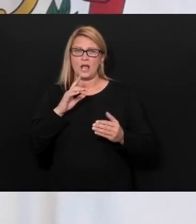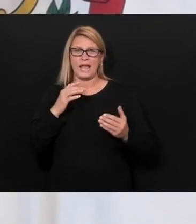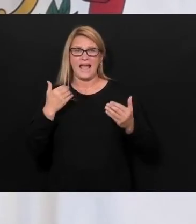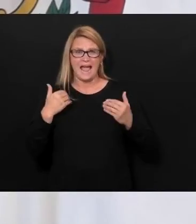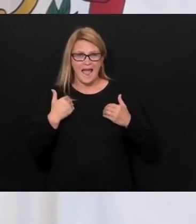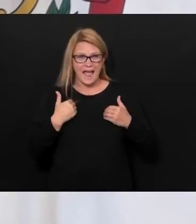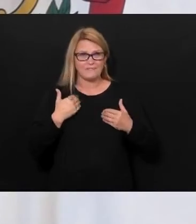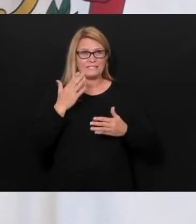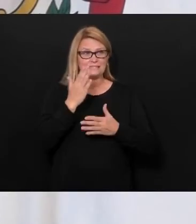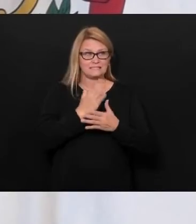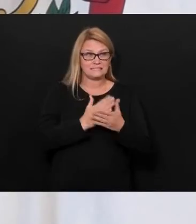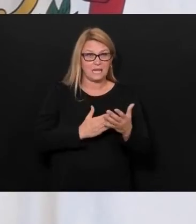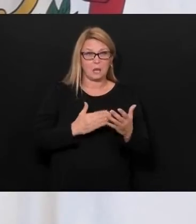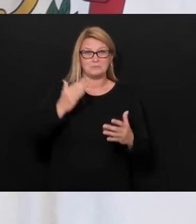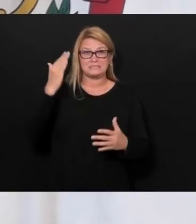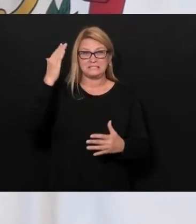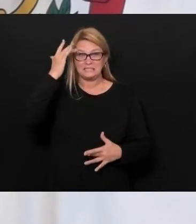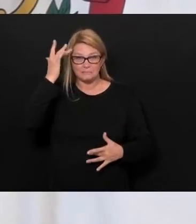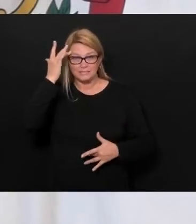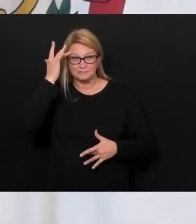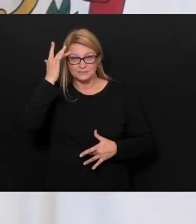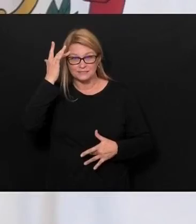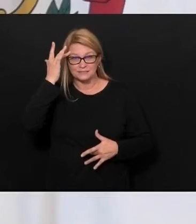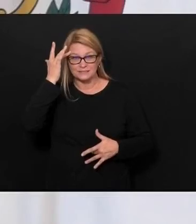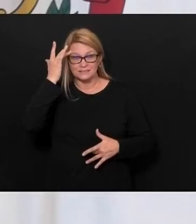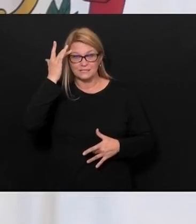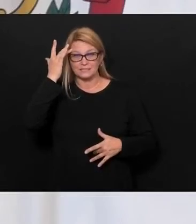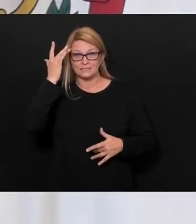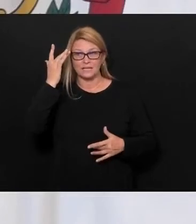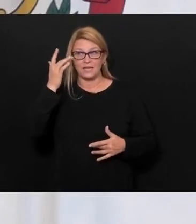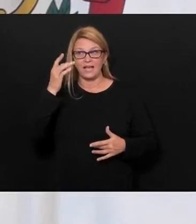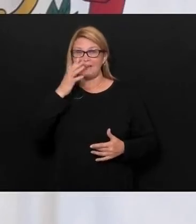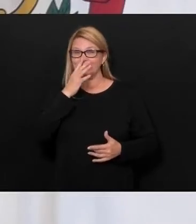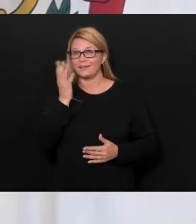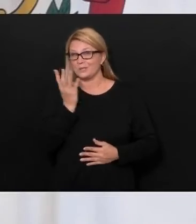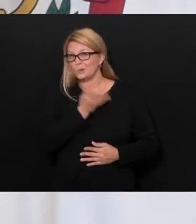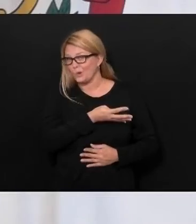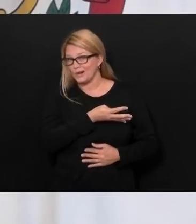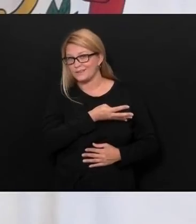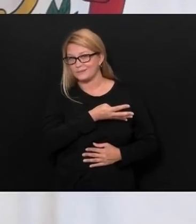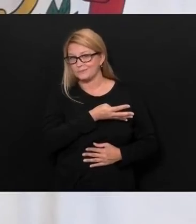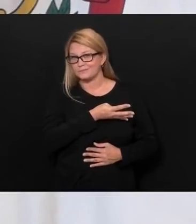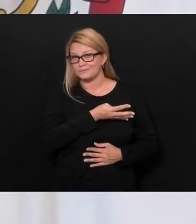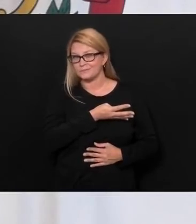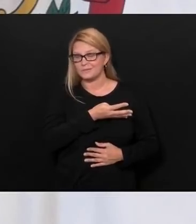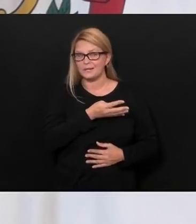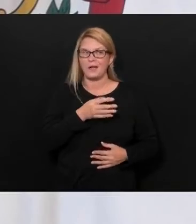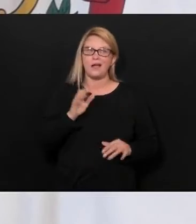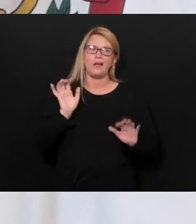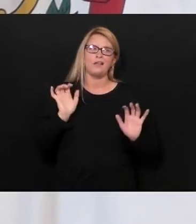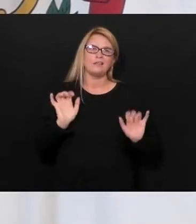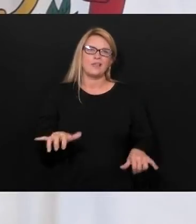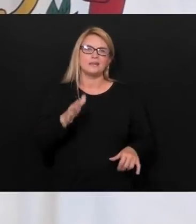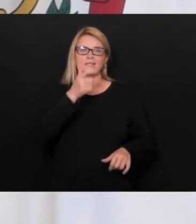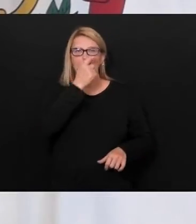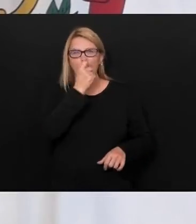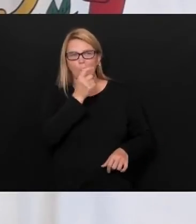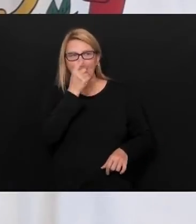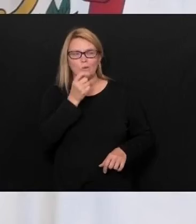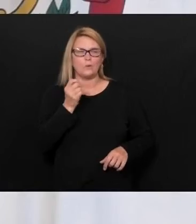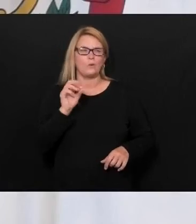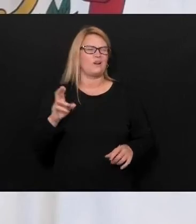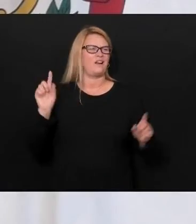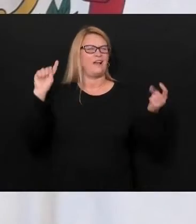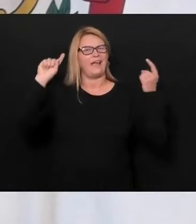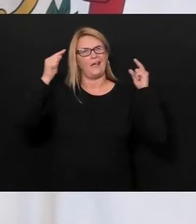of symptom, and they just dismiss it as, well, that's a cold or that's a headache or whatever it